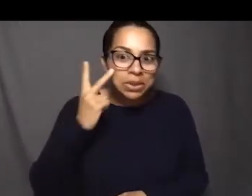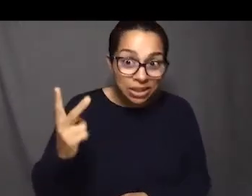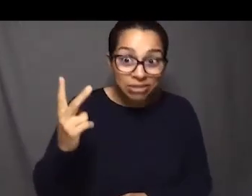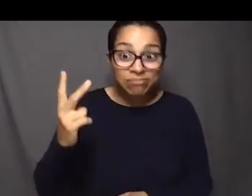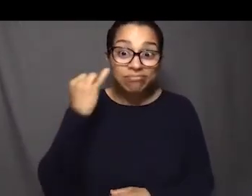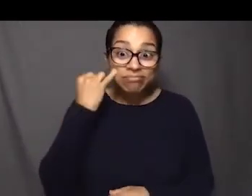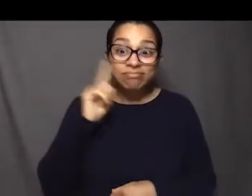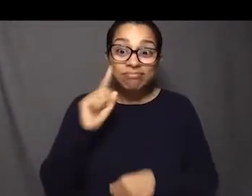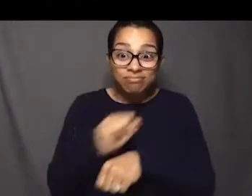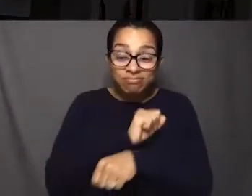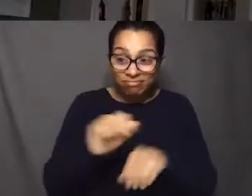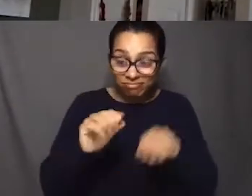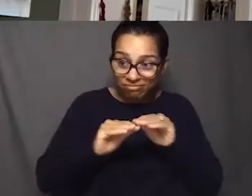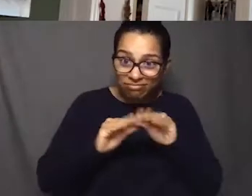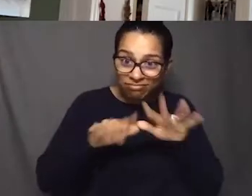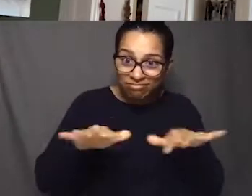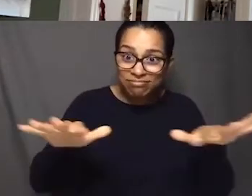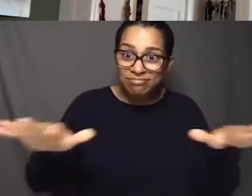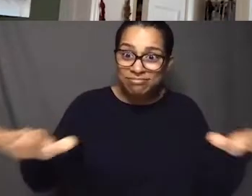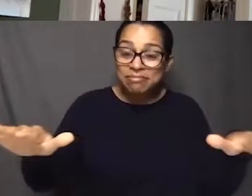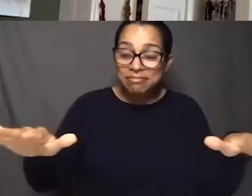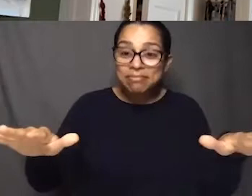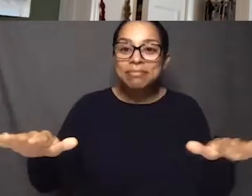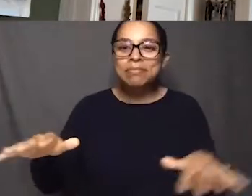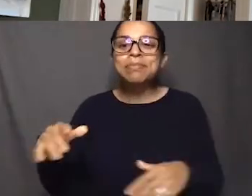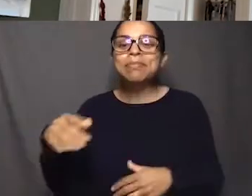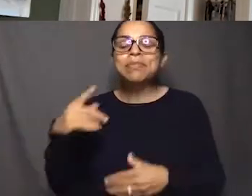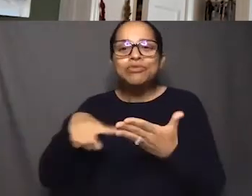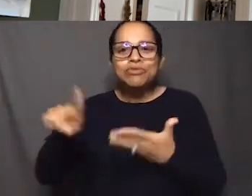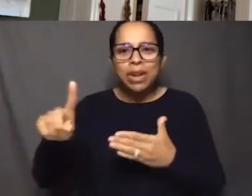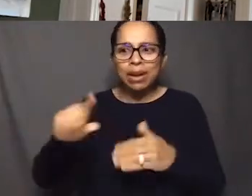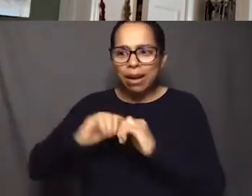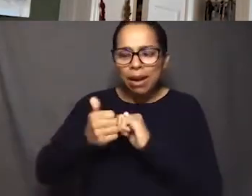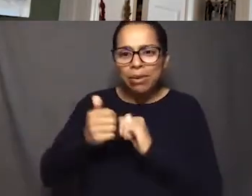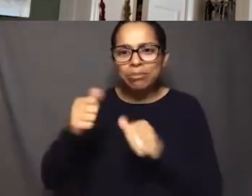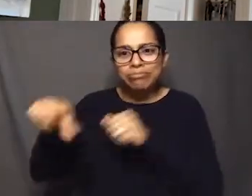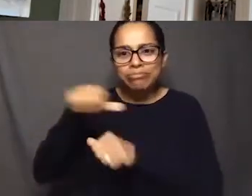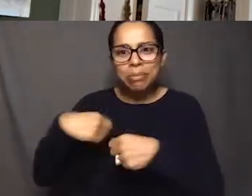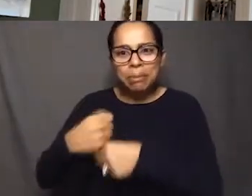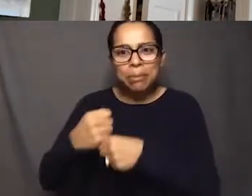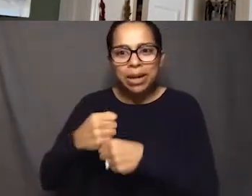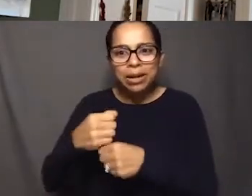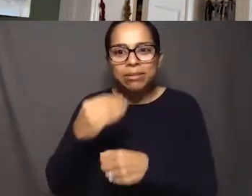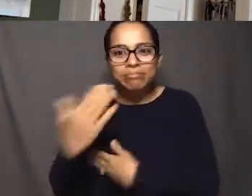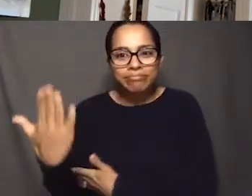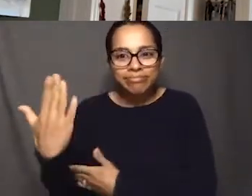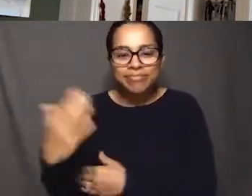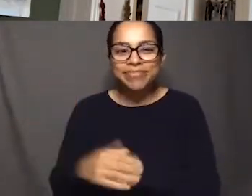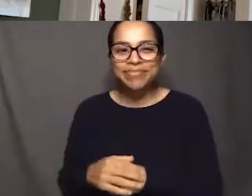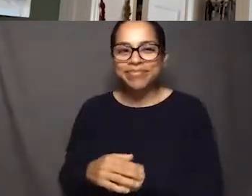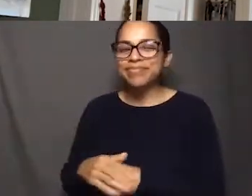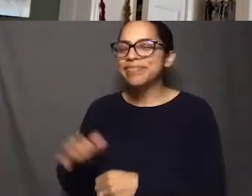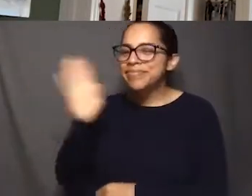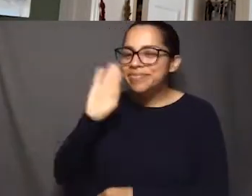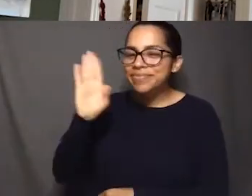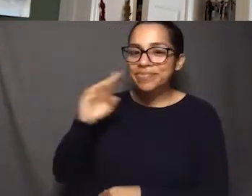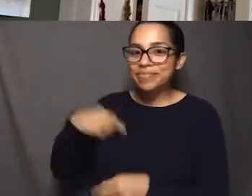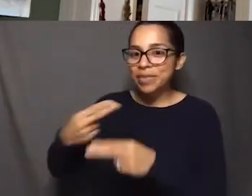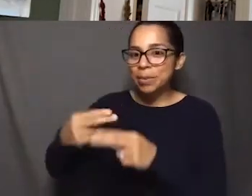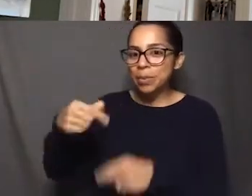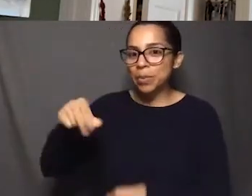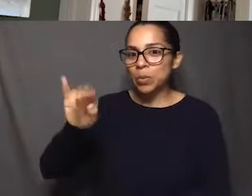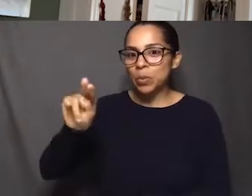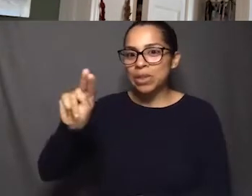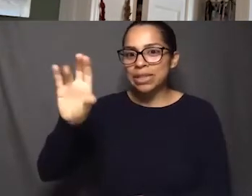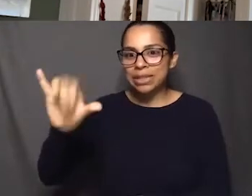other's breakfasts. Hi everyone, my name is Quincy. I'm from the United States, and today I'm cooking a traditional Turkish